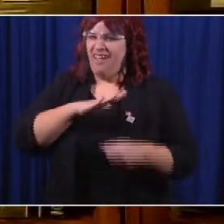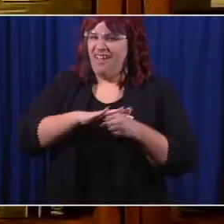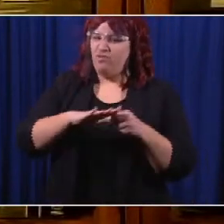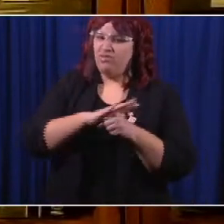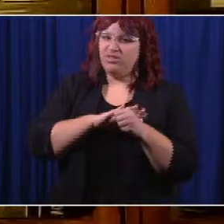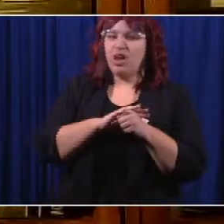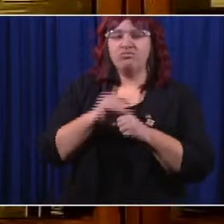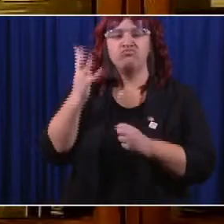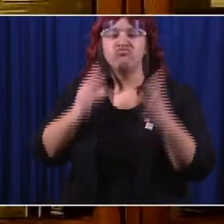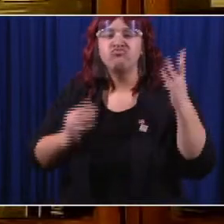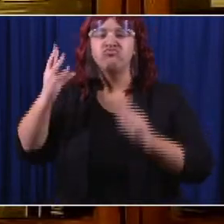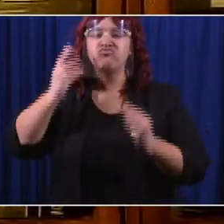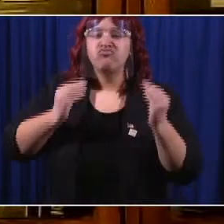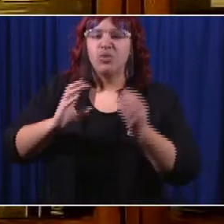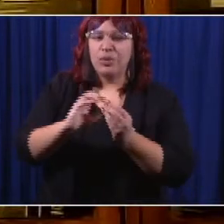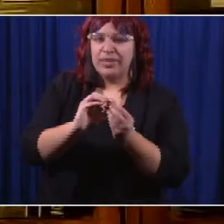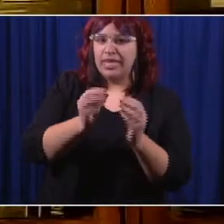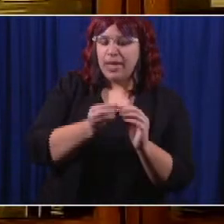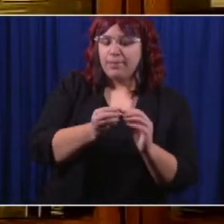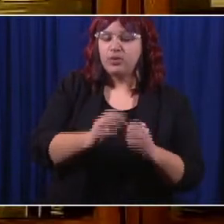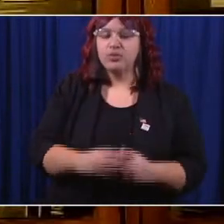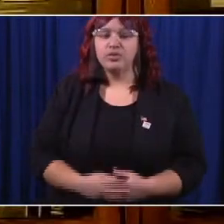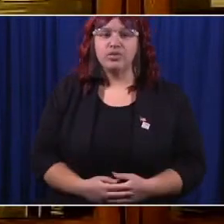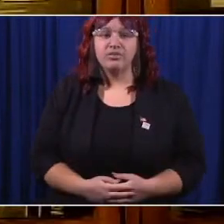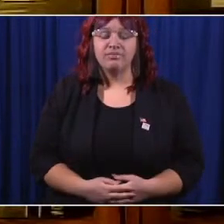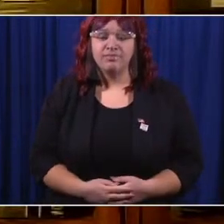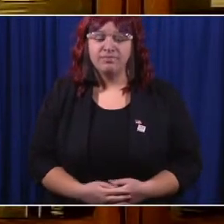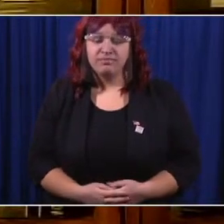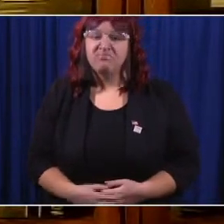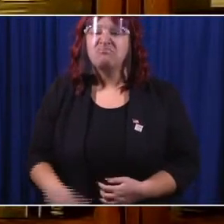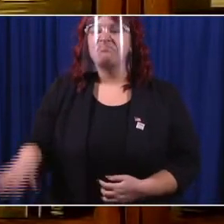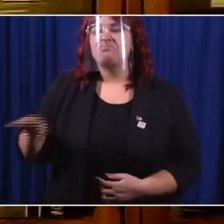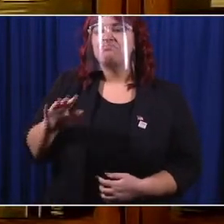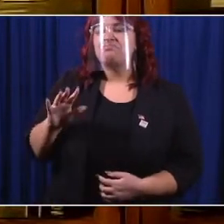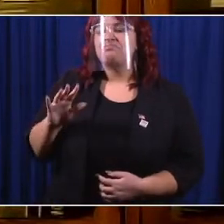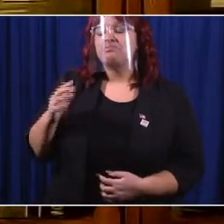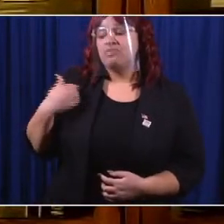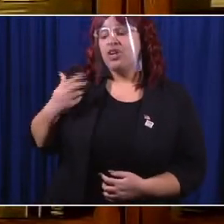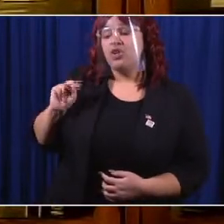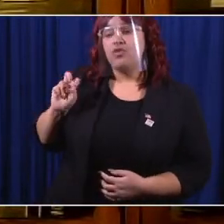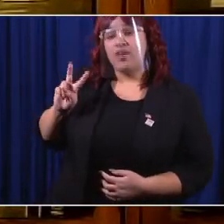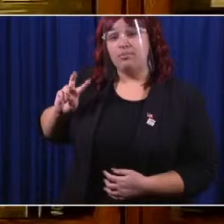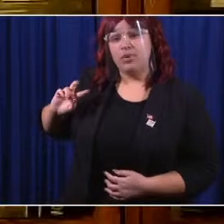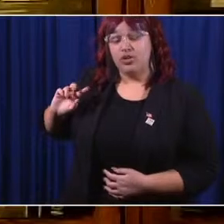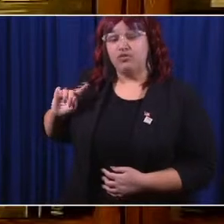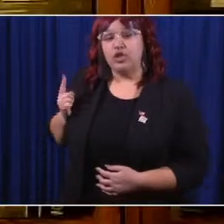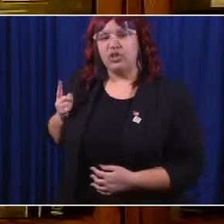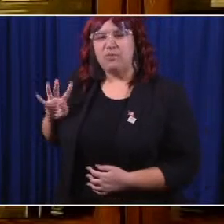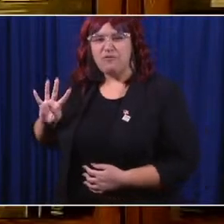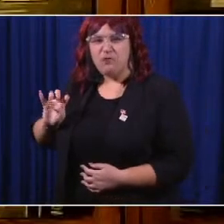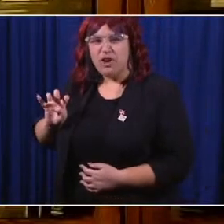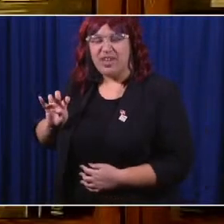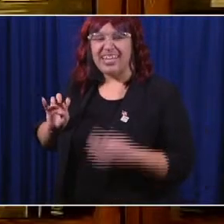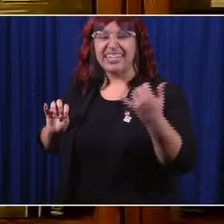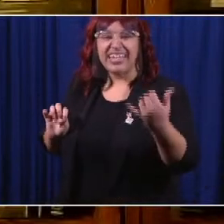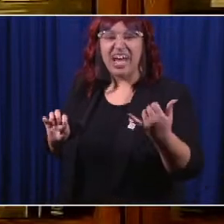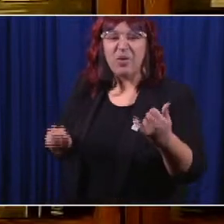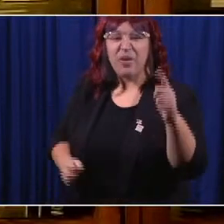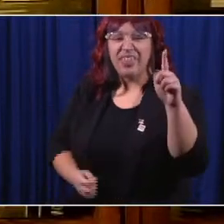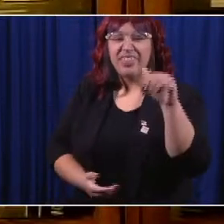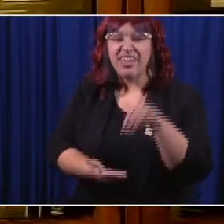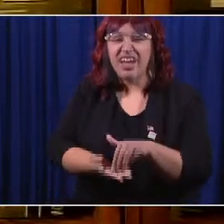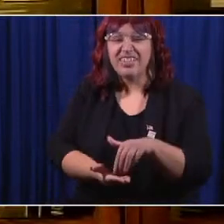seen a similar rise as we've talked about before. We were just under 400 patients on November 1st, and this morning we have